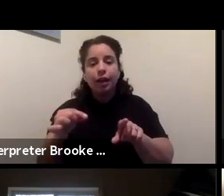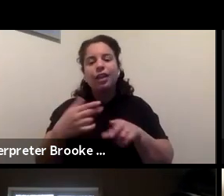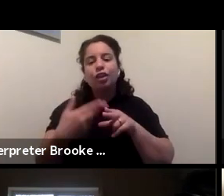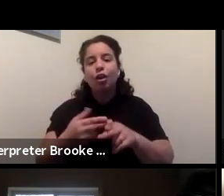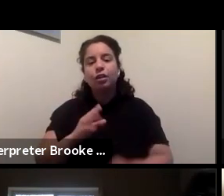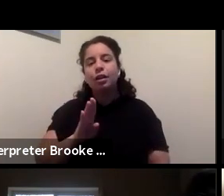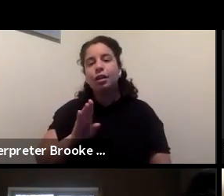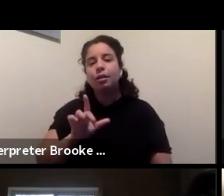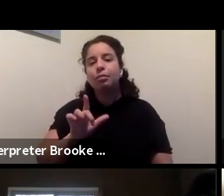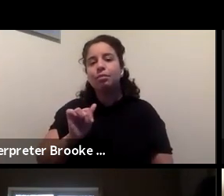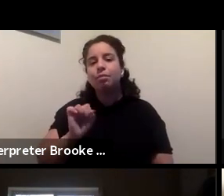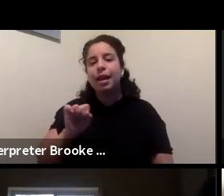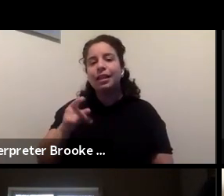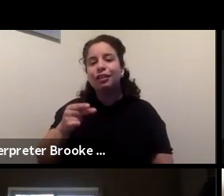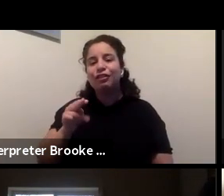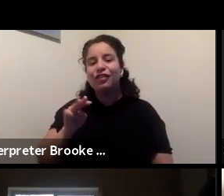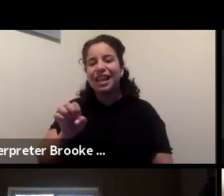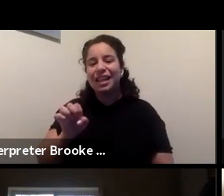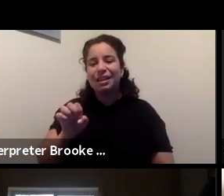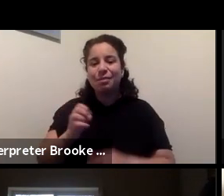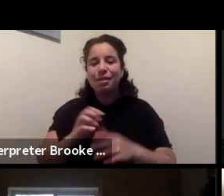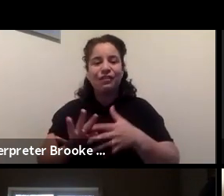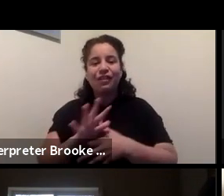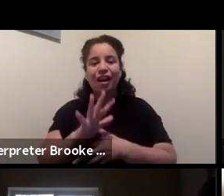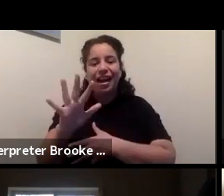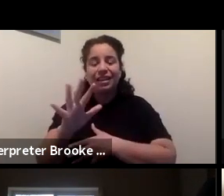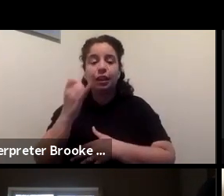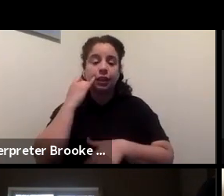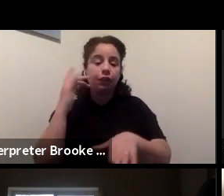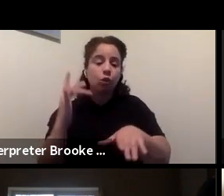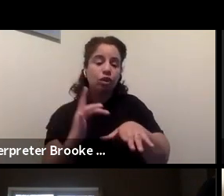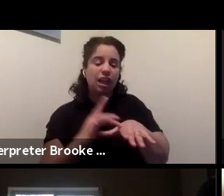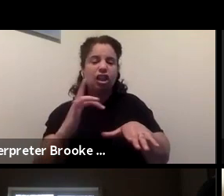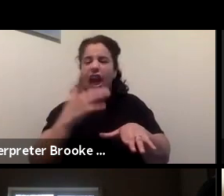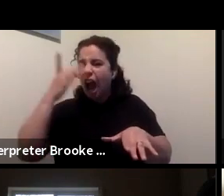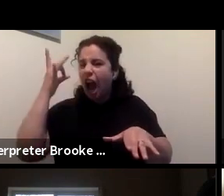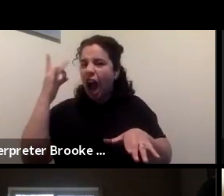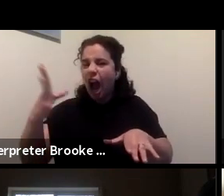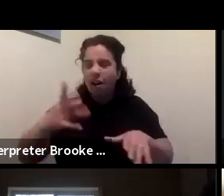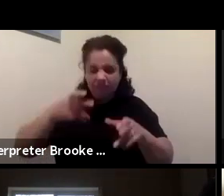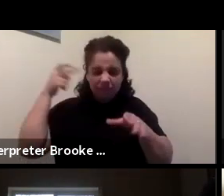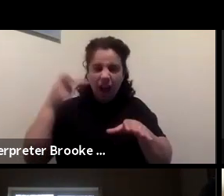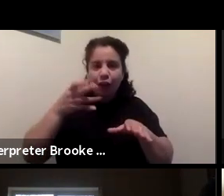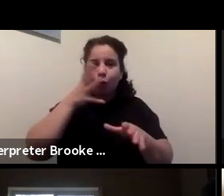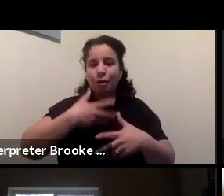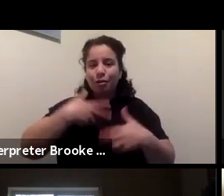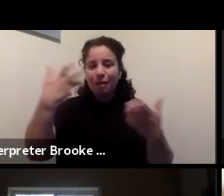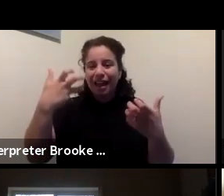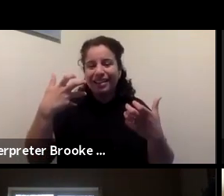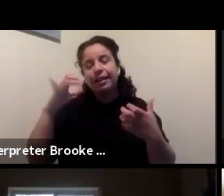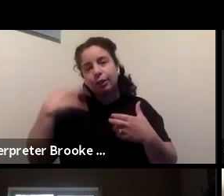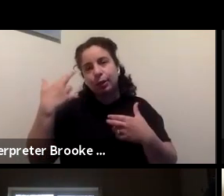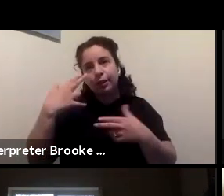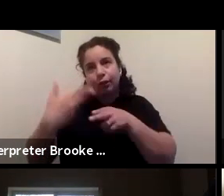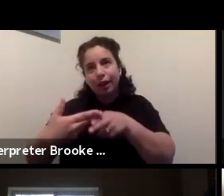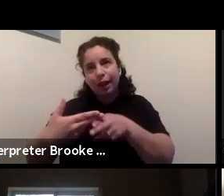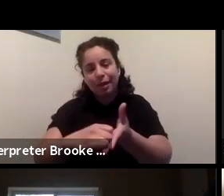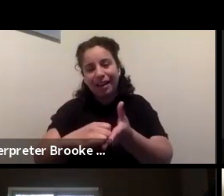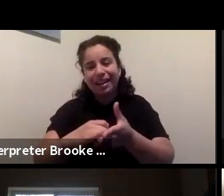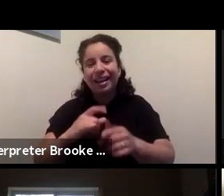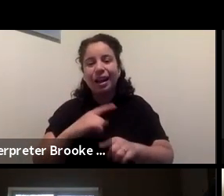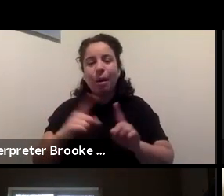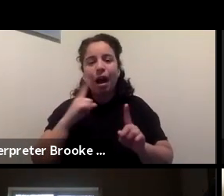lot. I didn't wanna take it down, one, because I am just lazy and I don't wanna do it, and two, because I thought